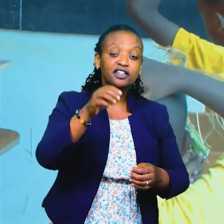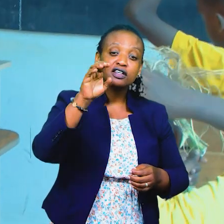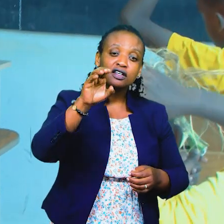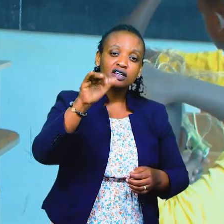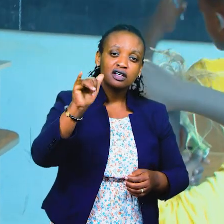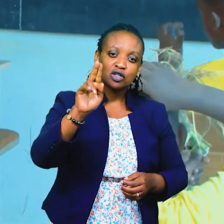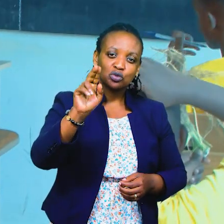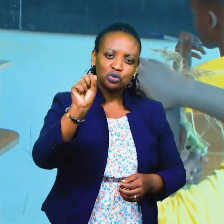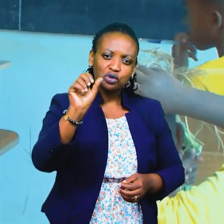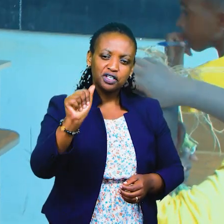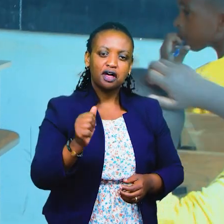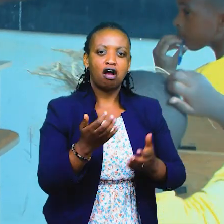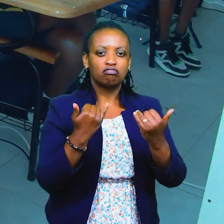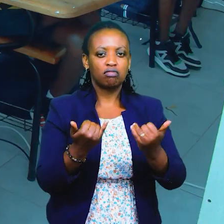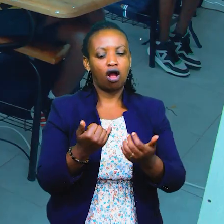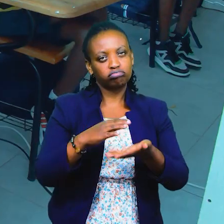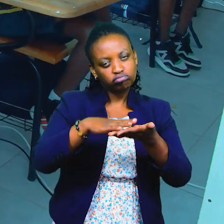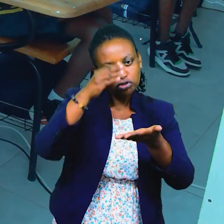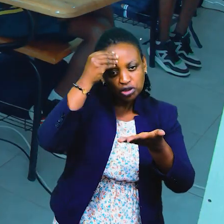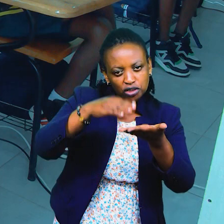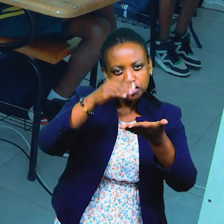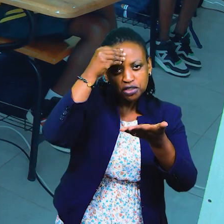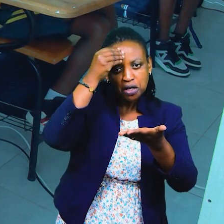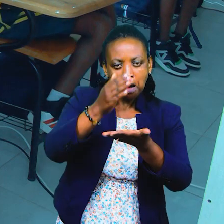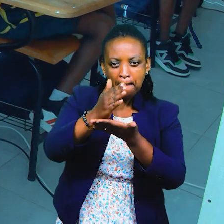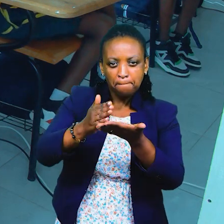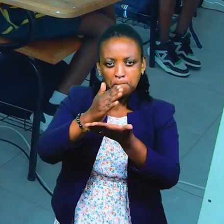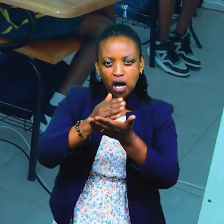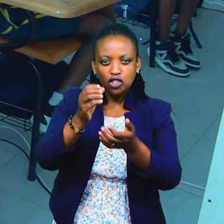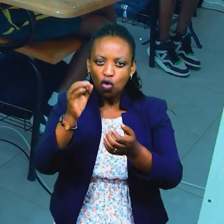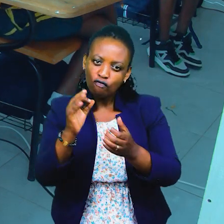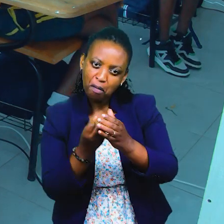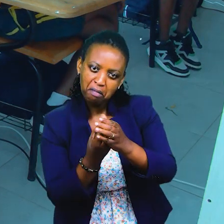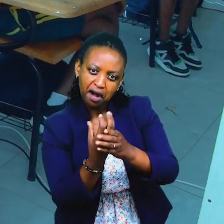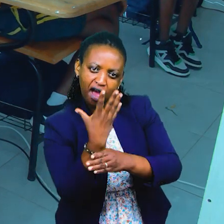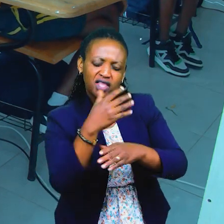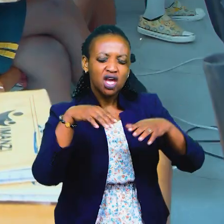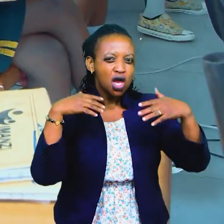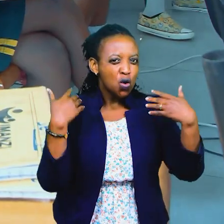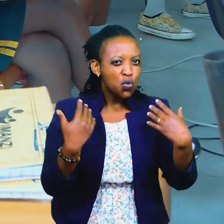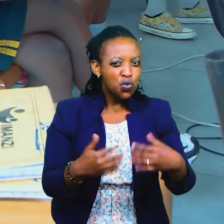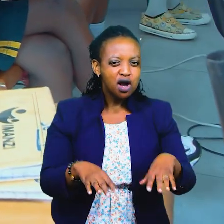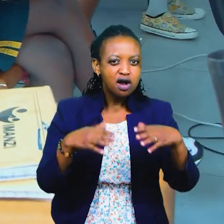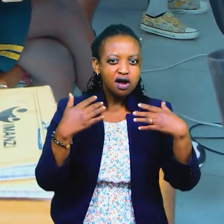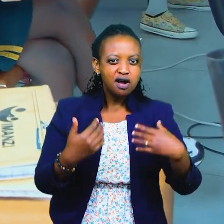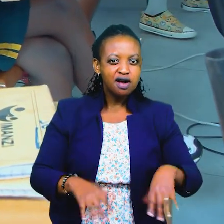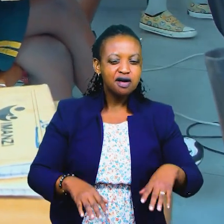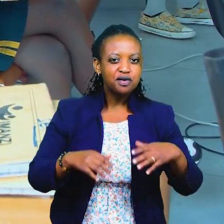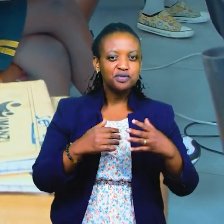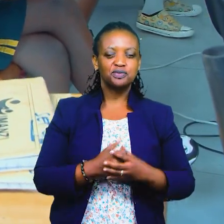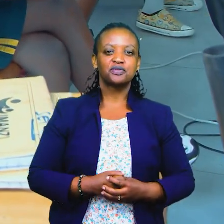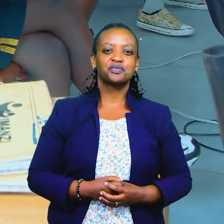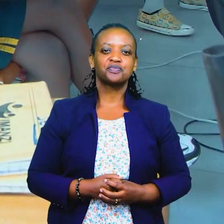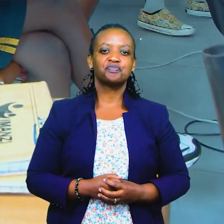Yes! Yes, Chusa. We are going to study parts of a plant.